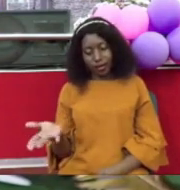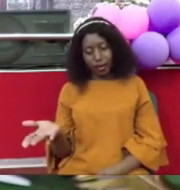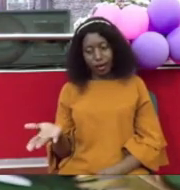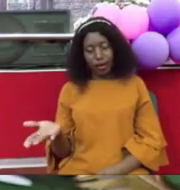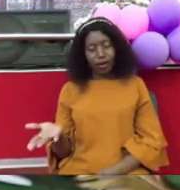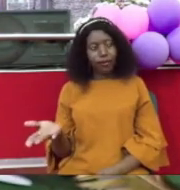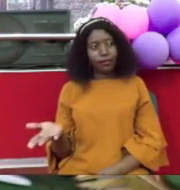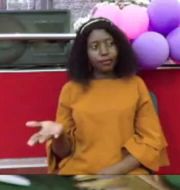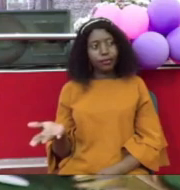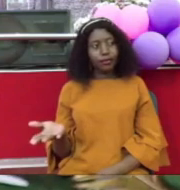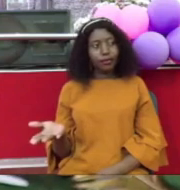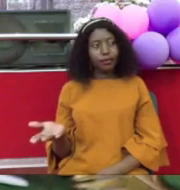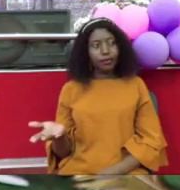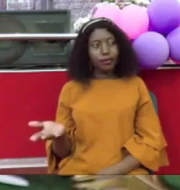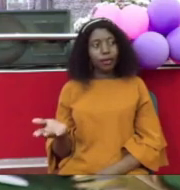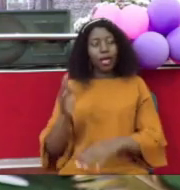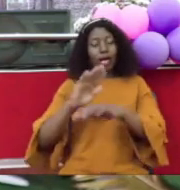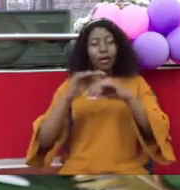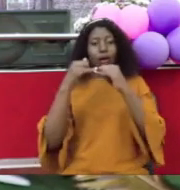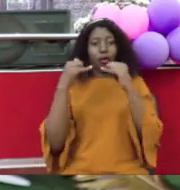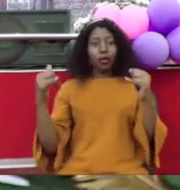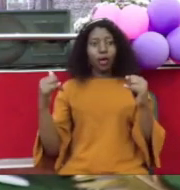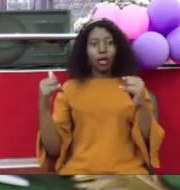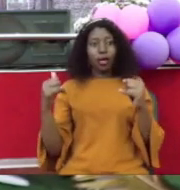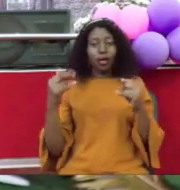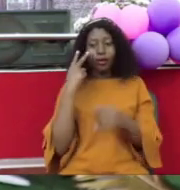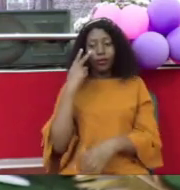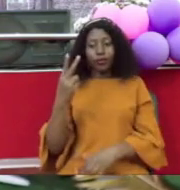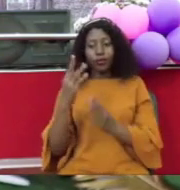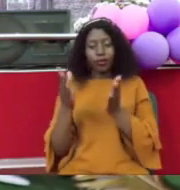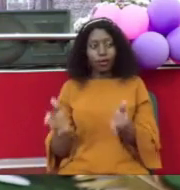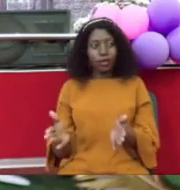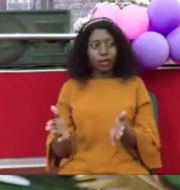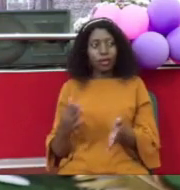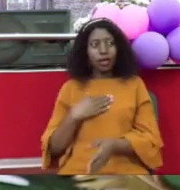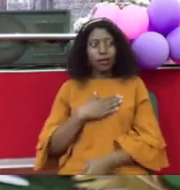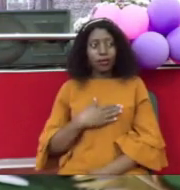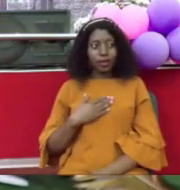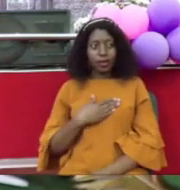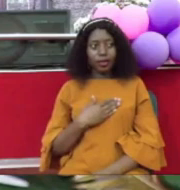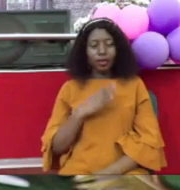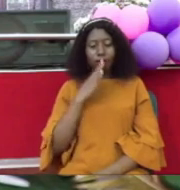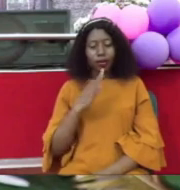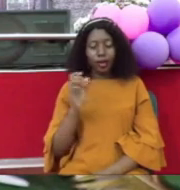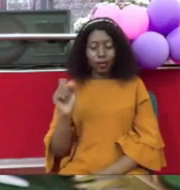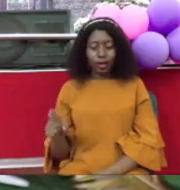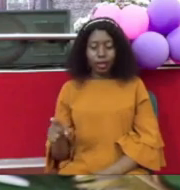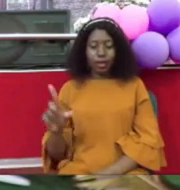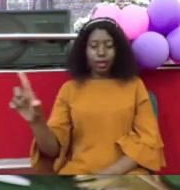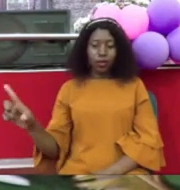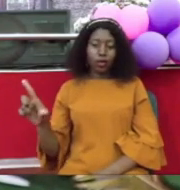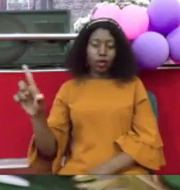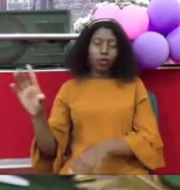kupandwa kanisani humu. And our online viewers be planted in your local church. Na wale ambao wanafuatilia ukaweze kupandwa katika